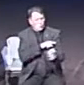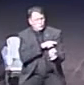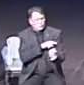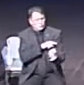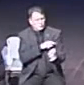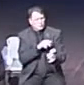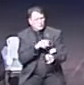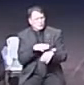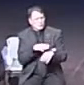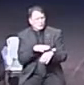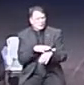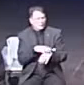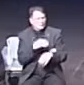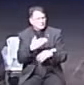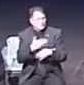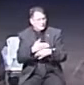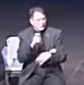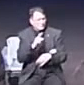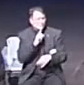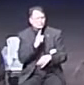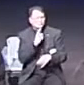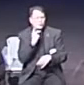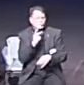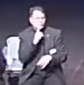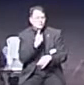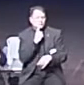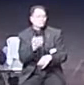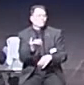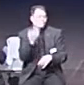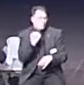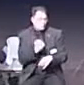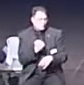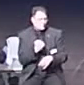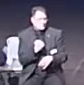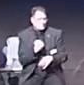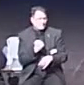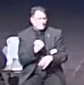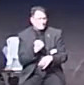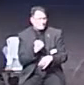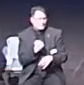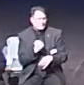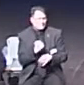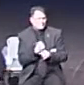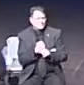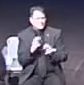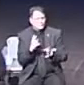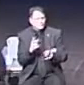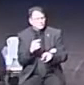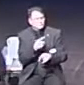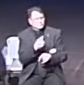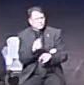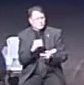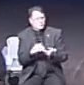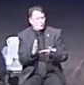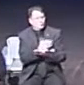Riksdjärten, who can take any questions that may arise. But also feel free that this is